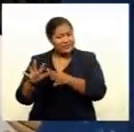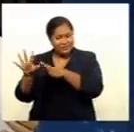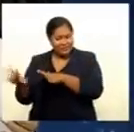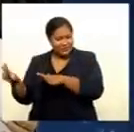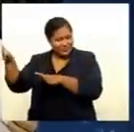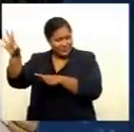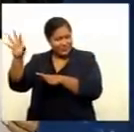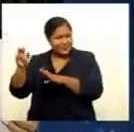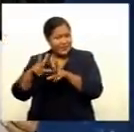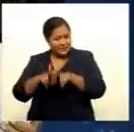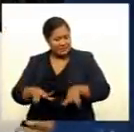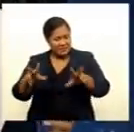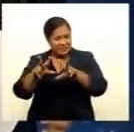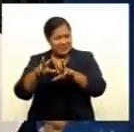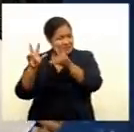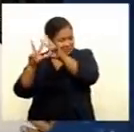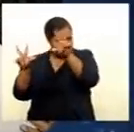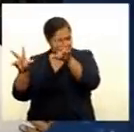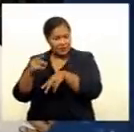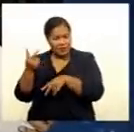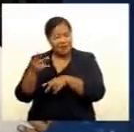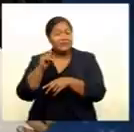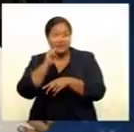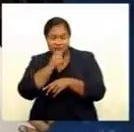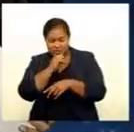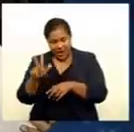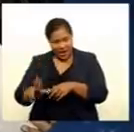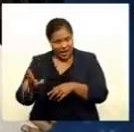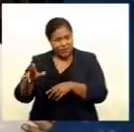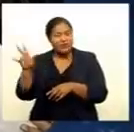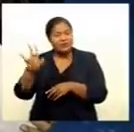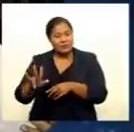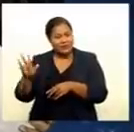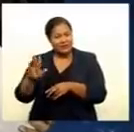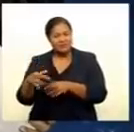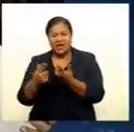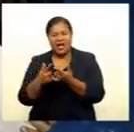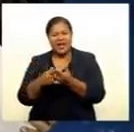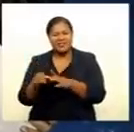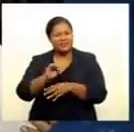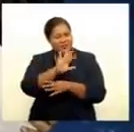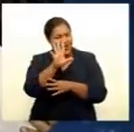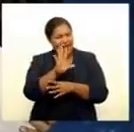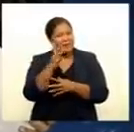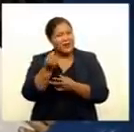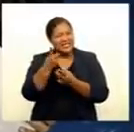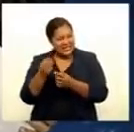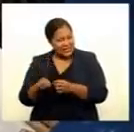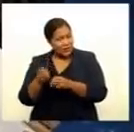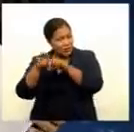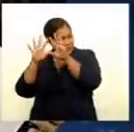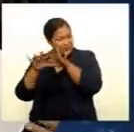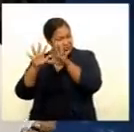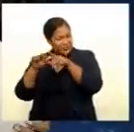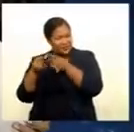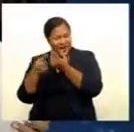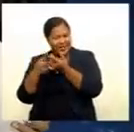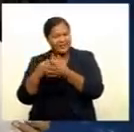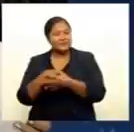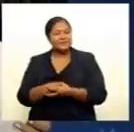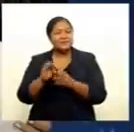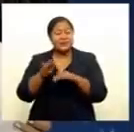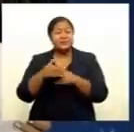parts of Viti Levu and Vanua Levu, Taviuni, Lau and Lomai Viti group. Elsewhere fine apart from isolated brief showers. And looking